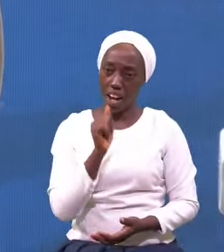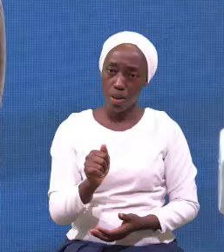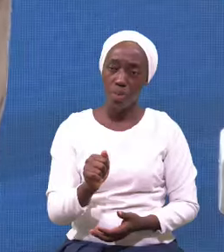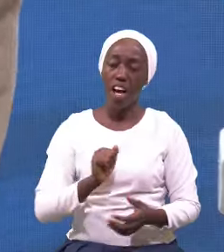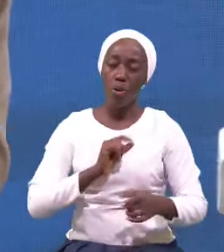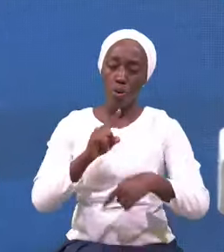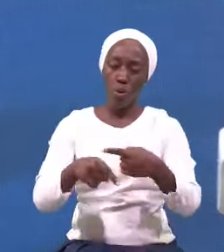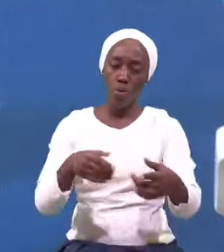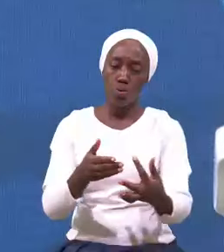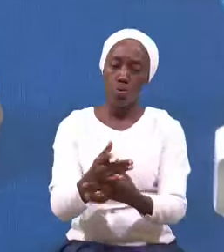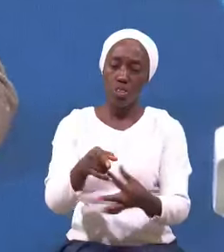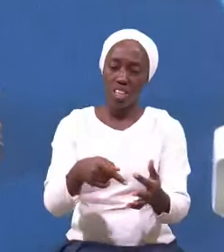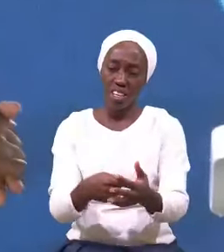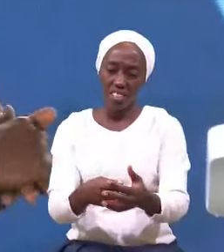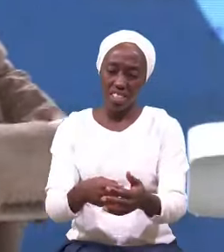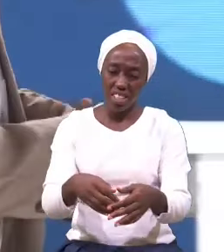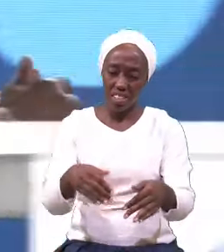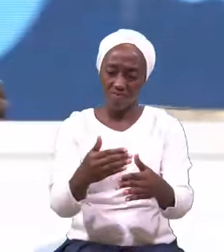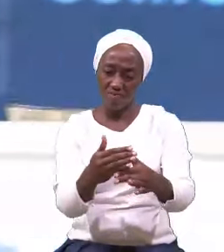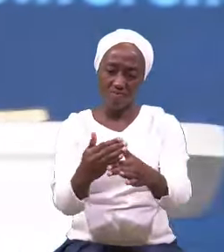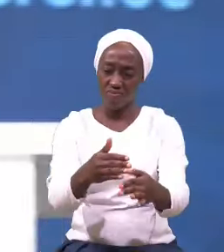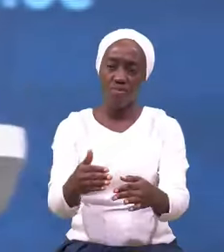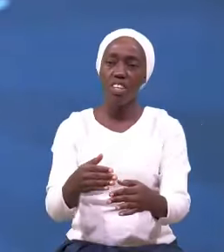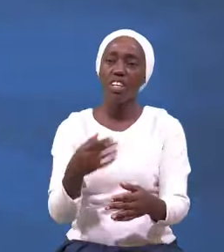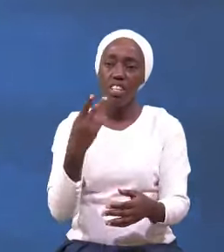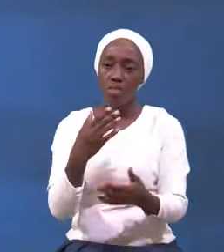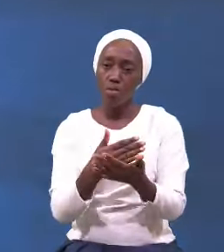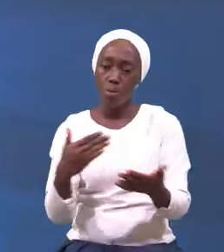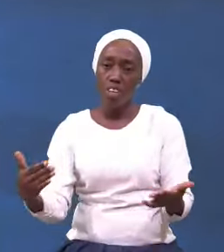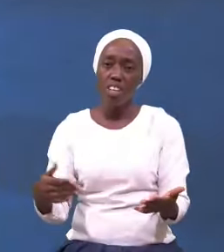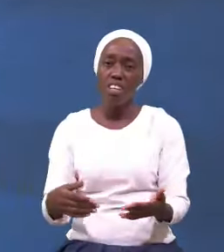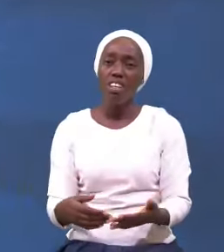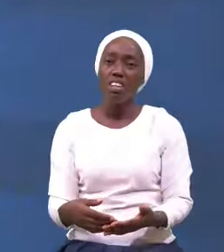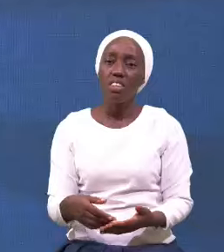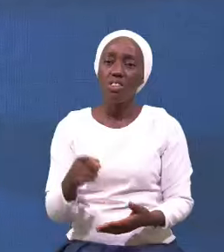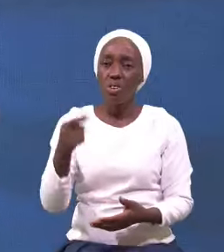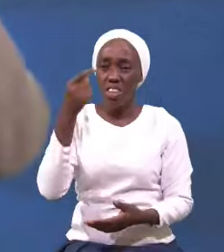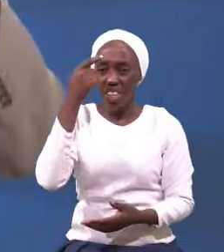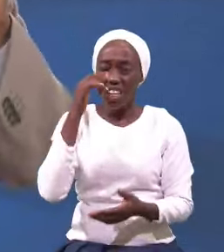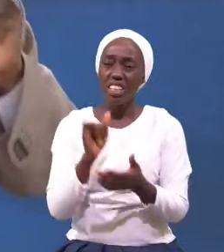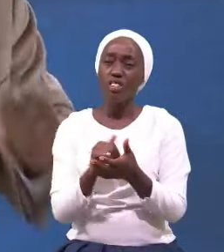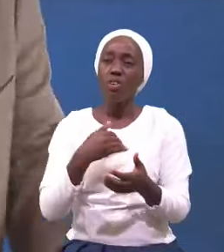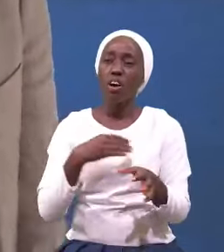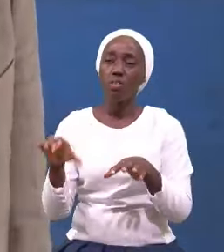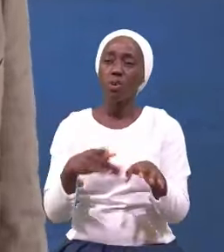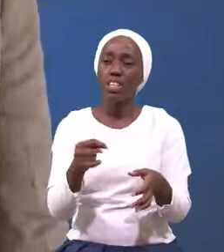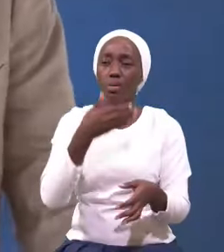hurdle. You're doing something. You think you've done the best in your